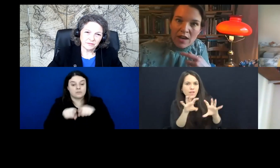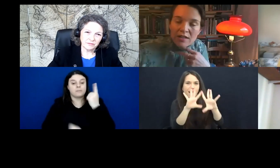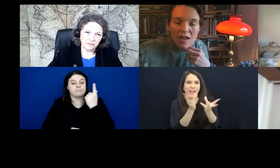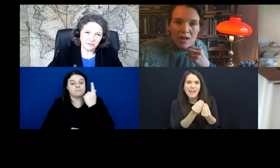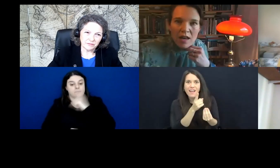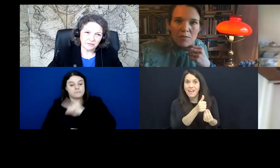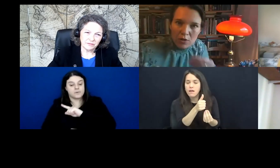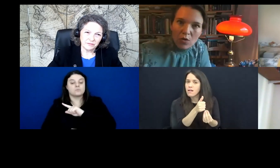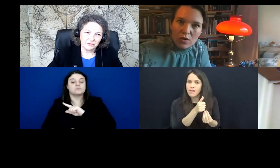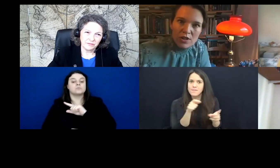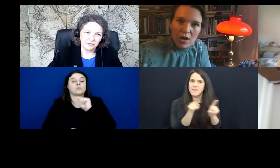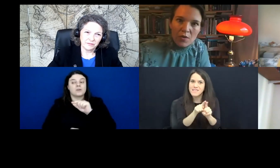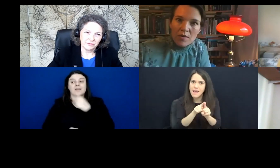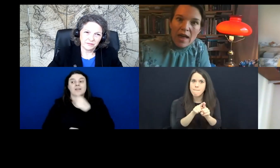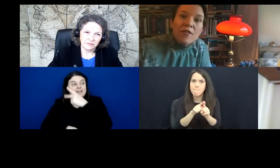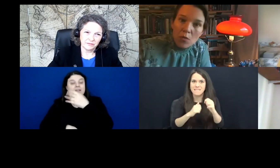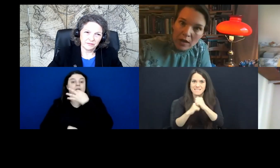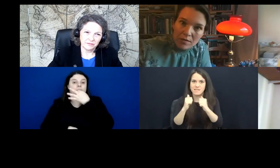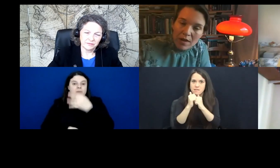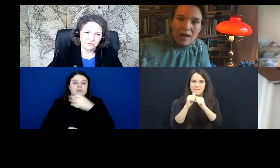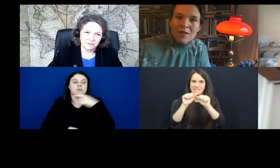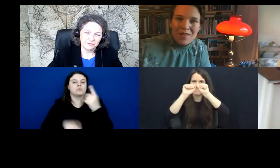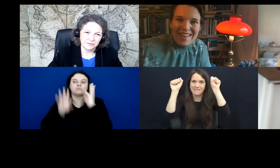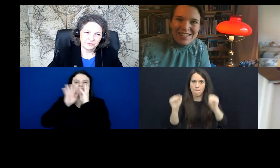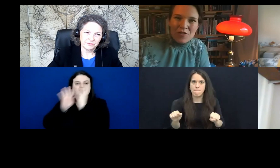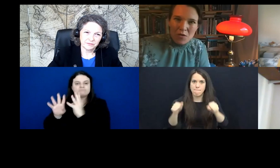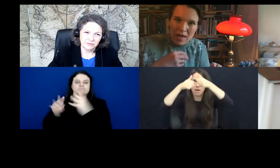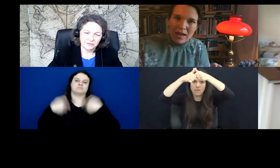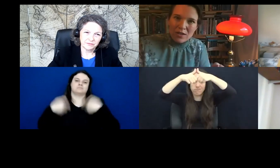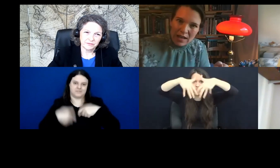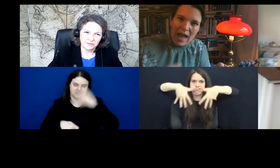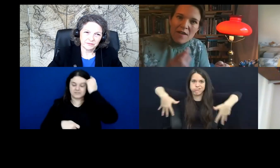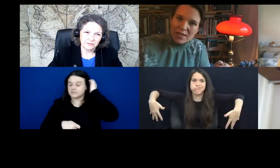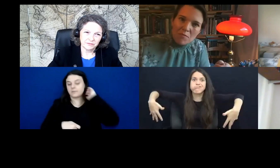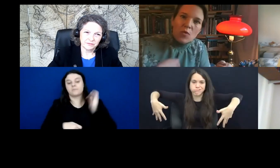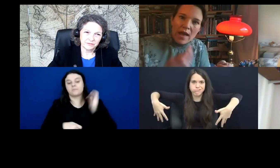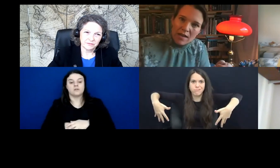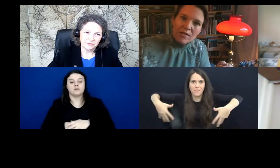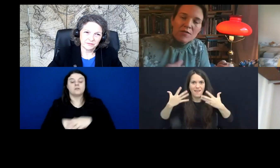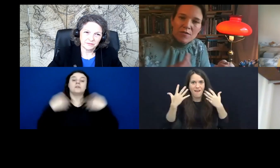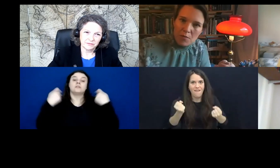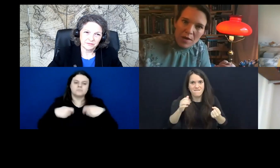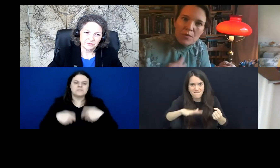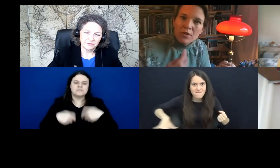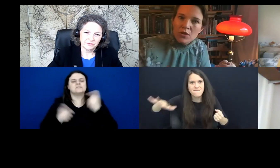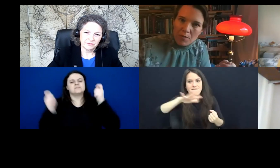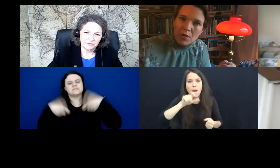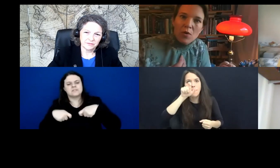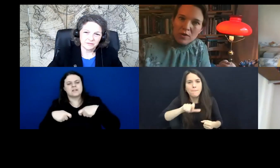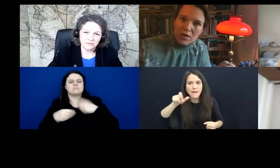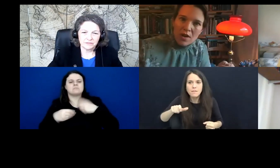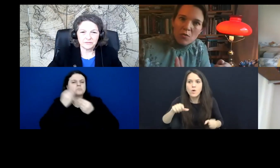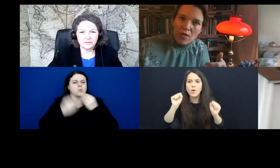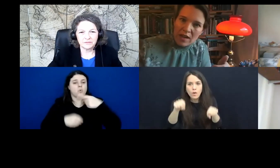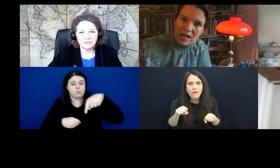voices heard, but also everyone, so that we actually have some way for people to